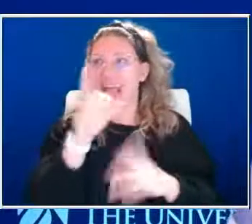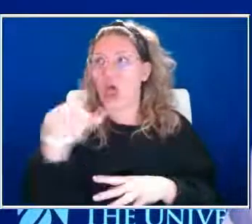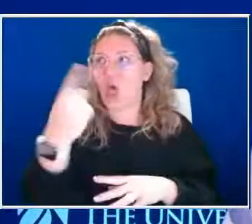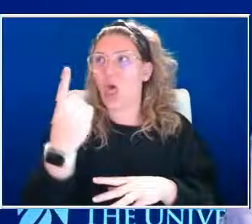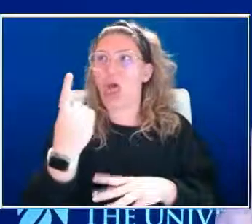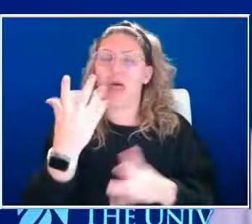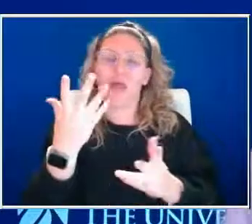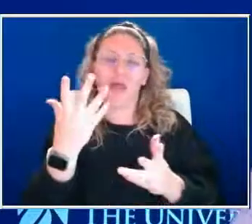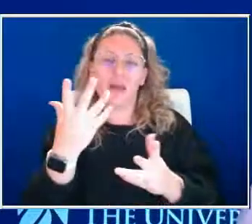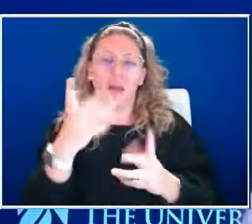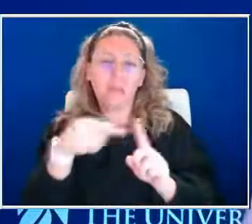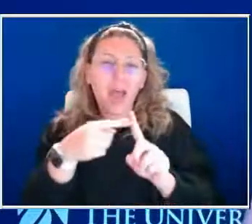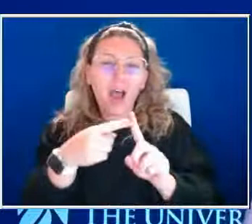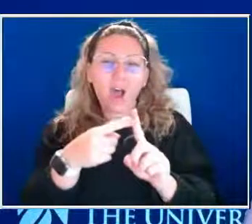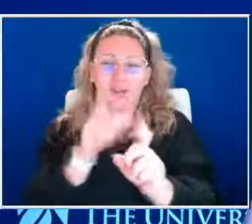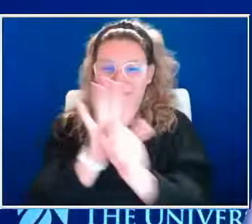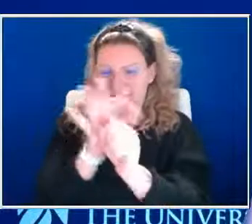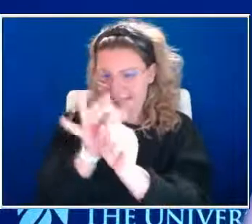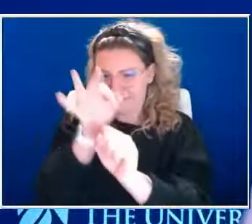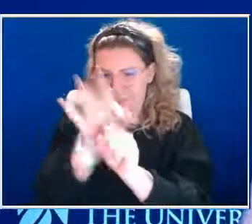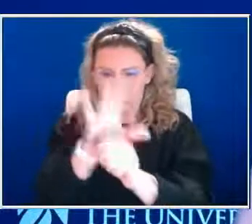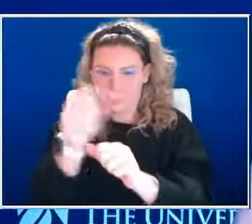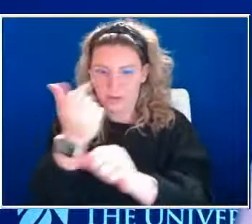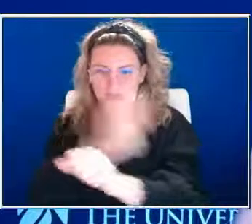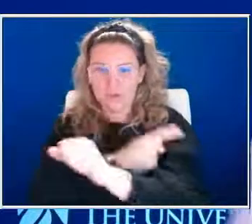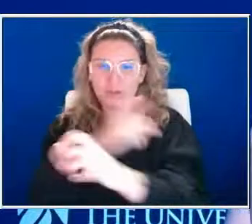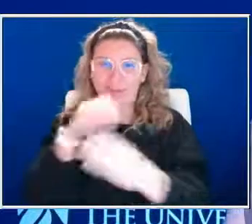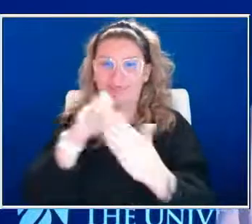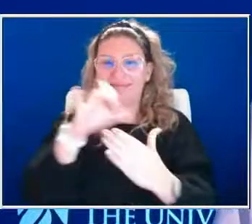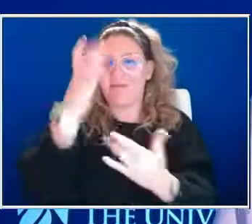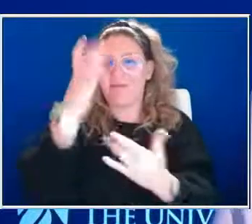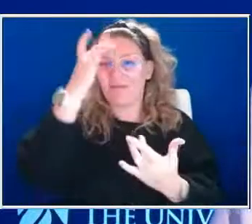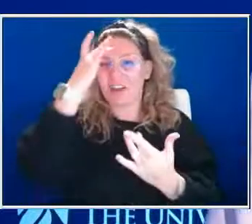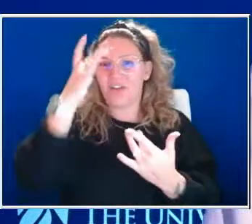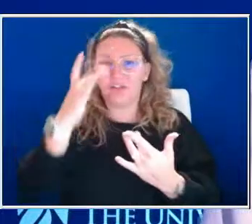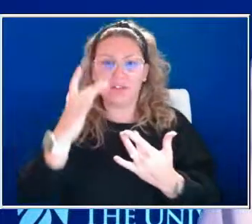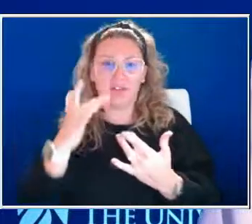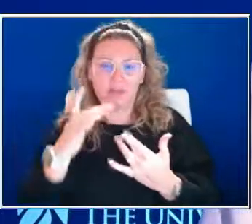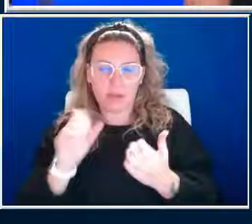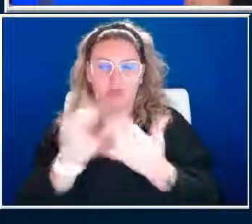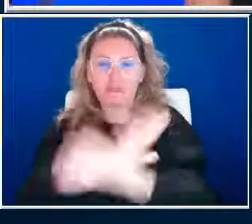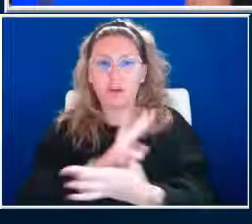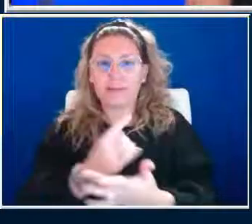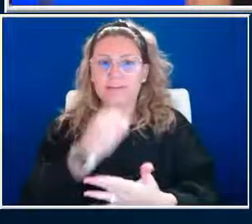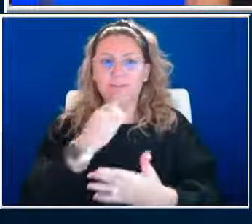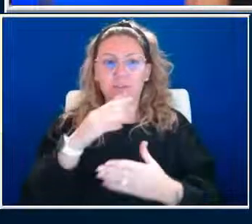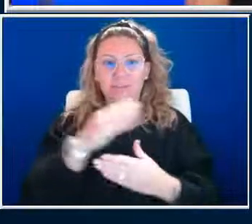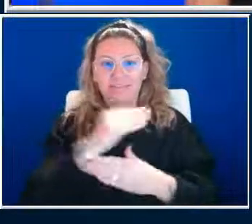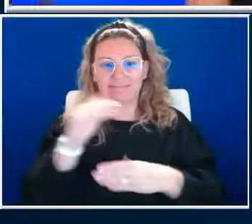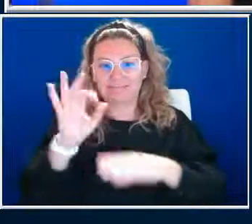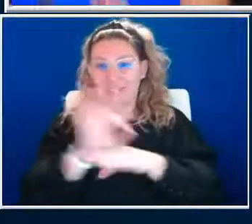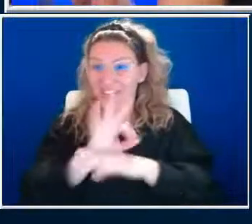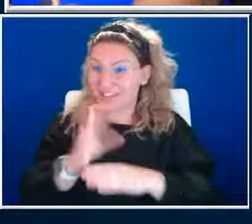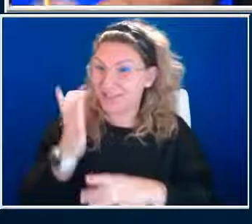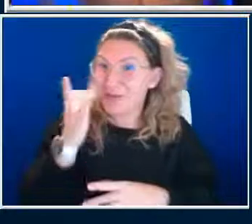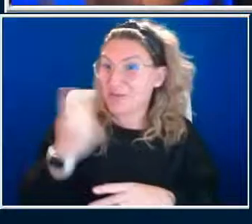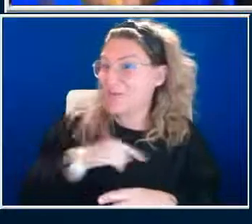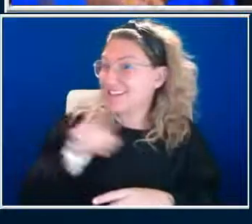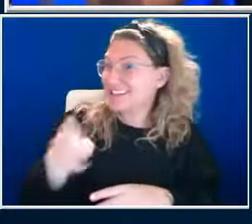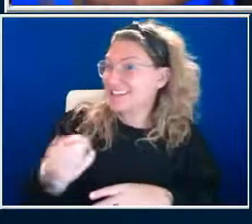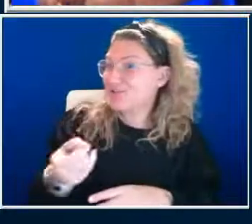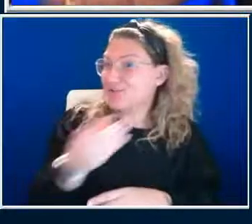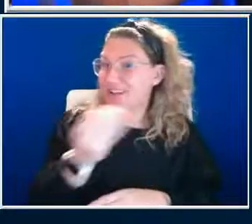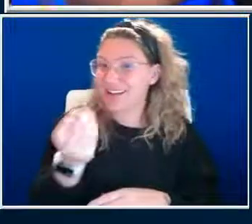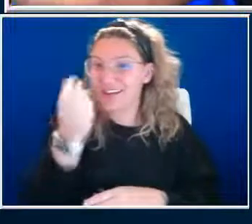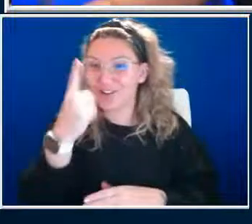proteins and genes within that virus that can cause severity and different functions within our body. This is why we need you, so we understand exactly what these